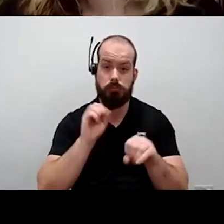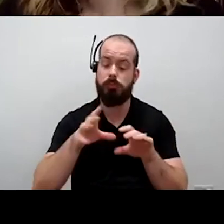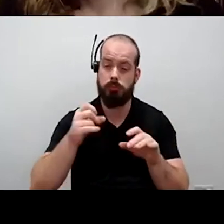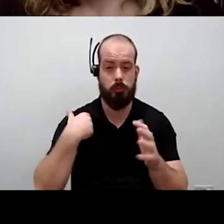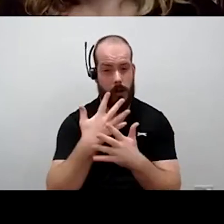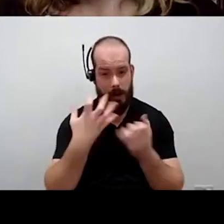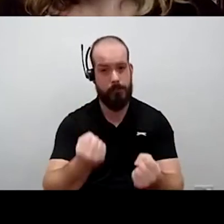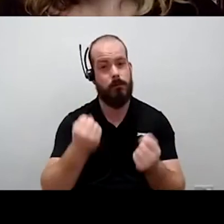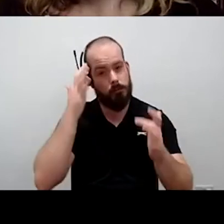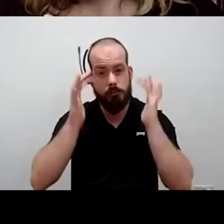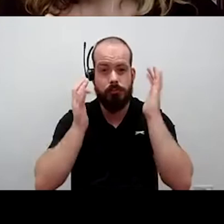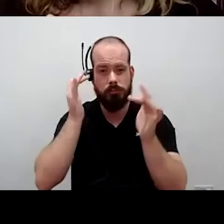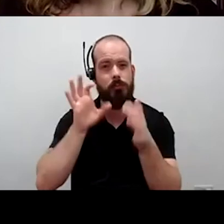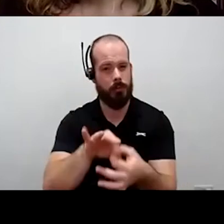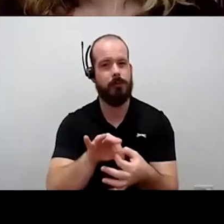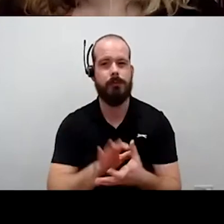later.